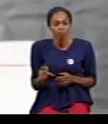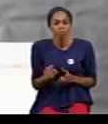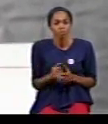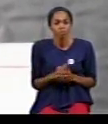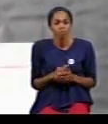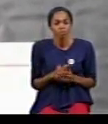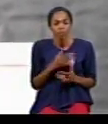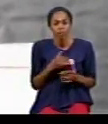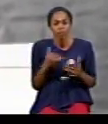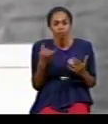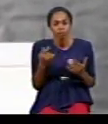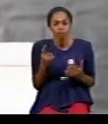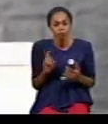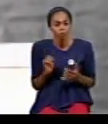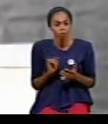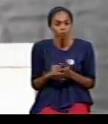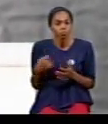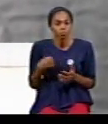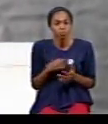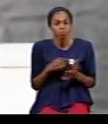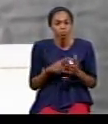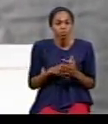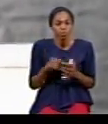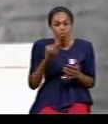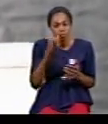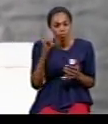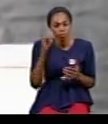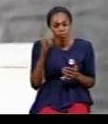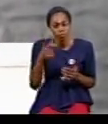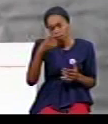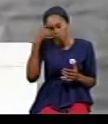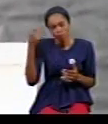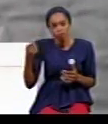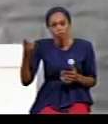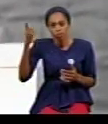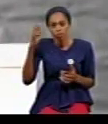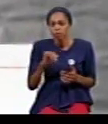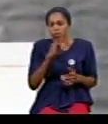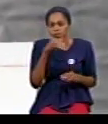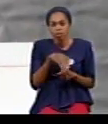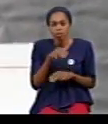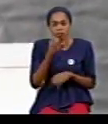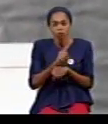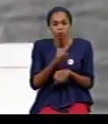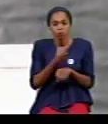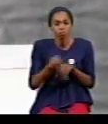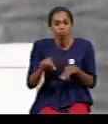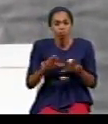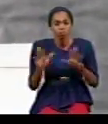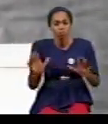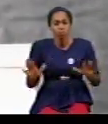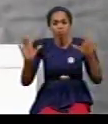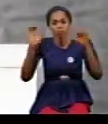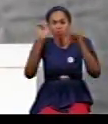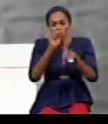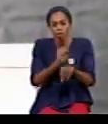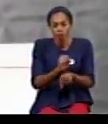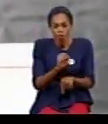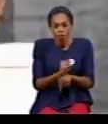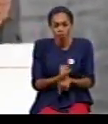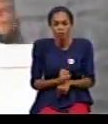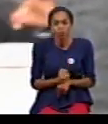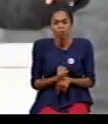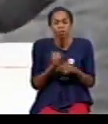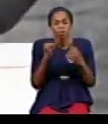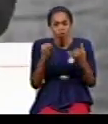yesterday, because the Lord is at work doing miracle, signs and wonder. And yes, this